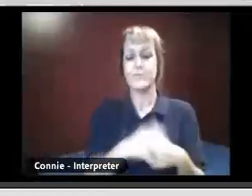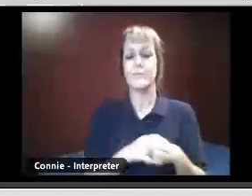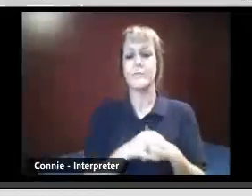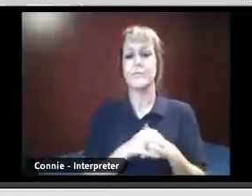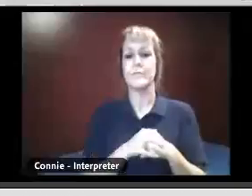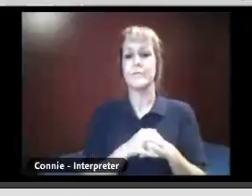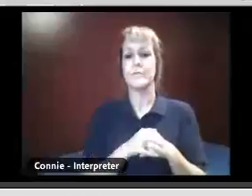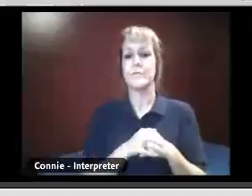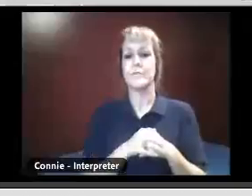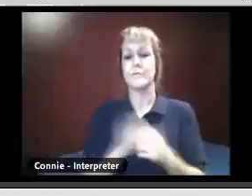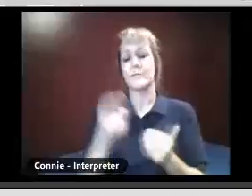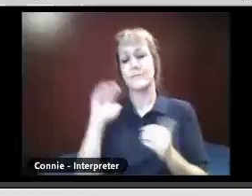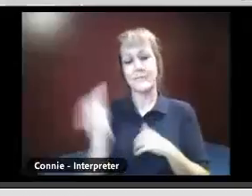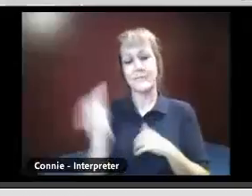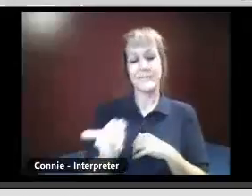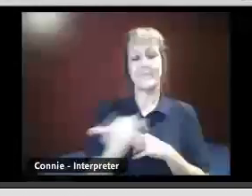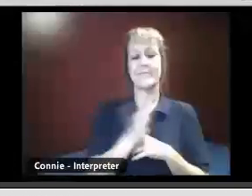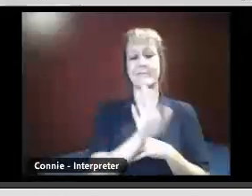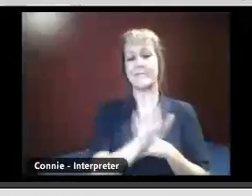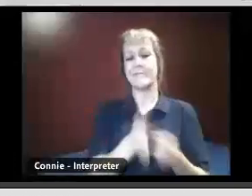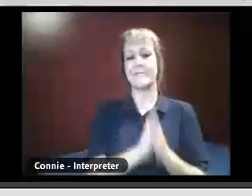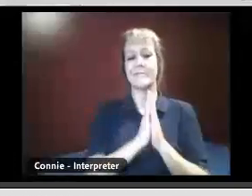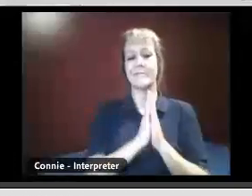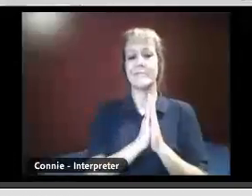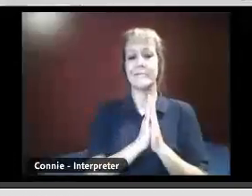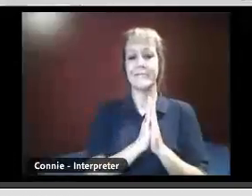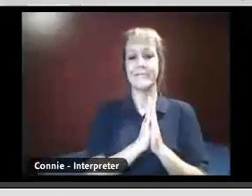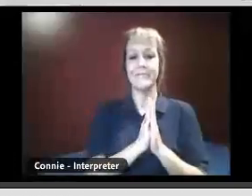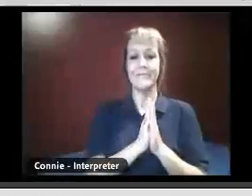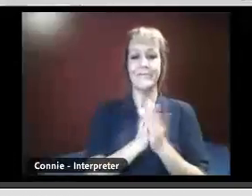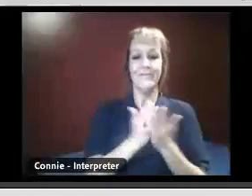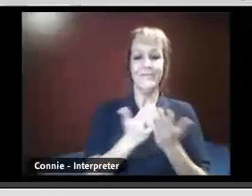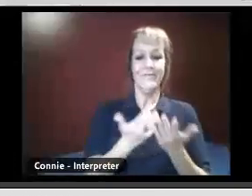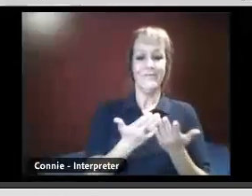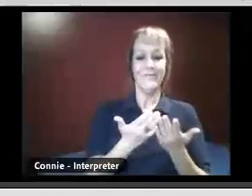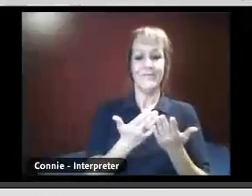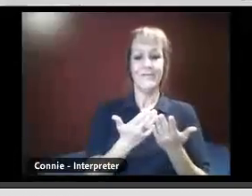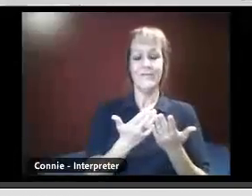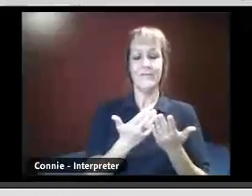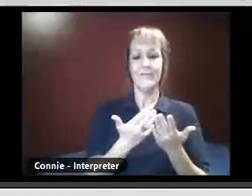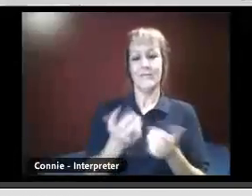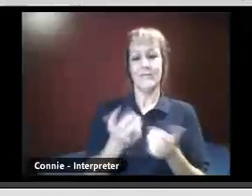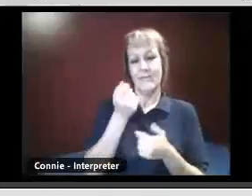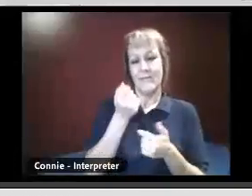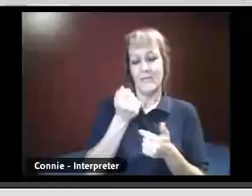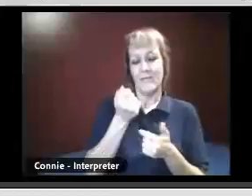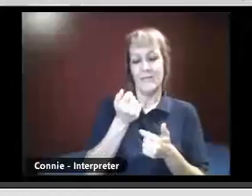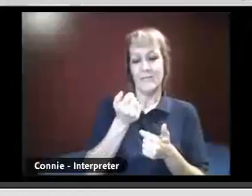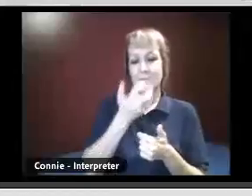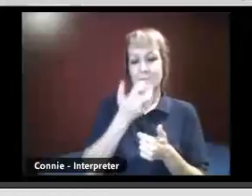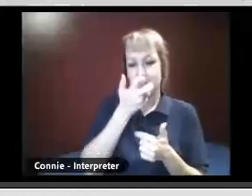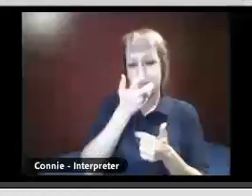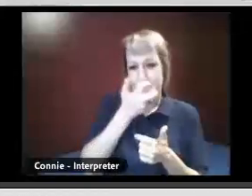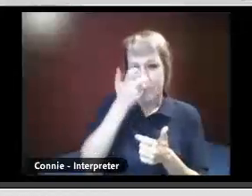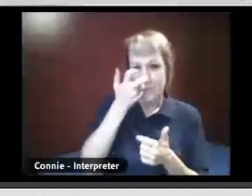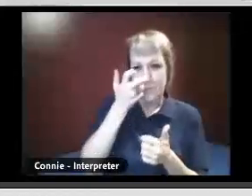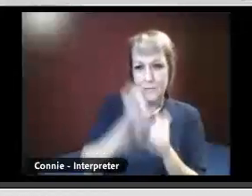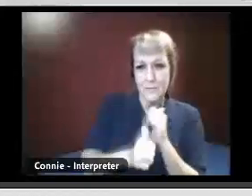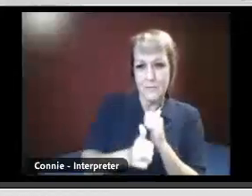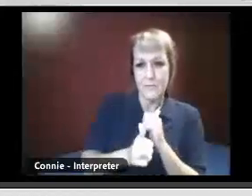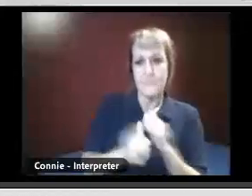Even though it seems that the requests may have been made a little bit forcefully. But you do. You get a higher profile on